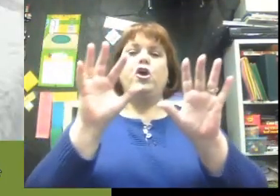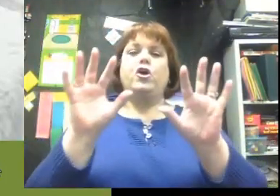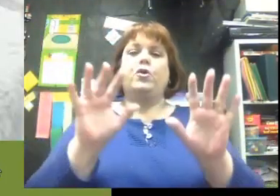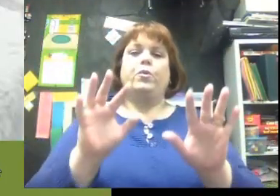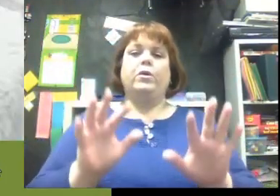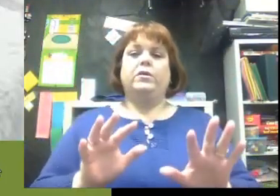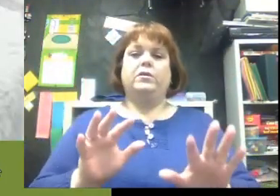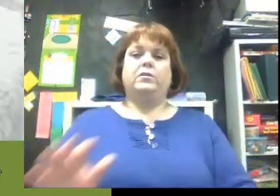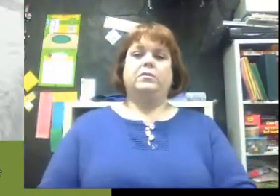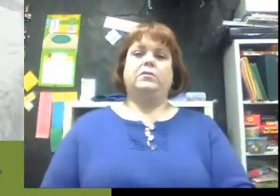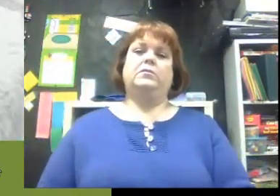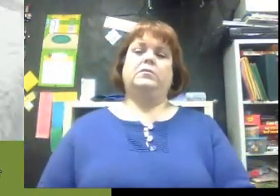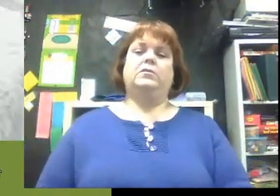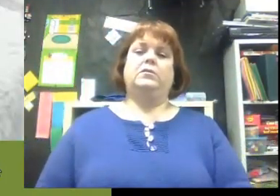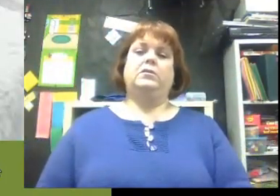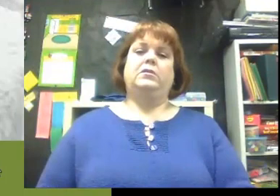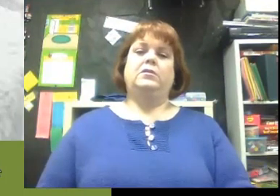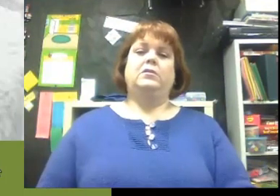Snow.